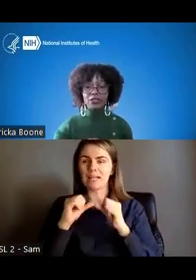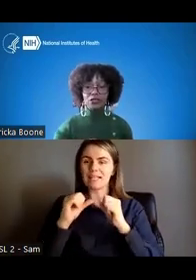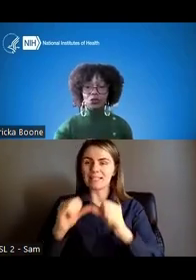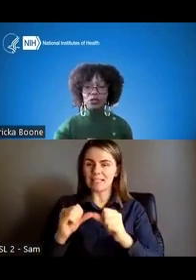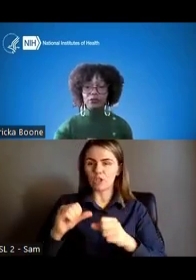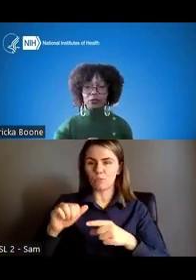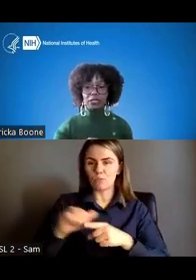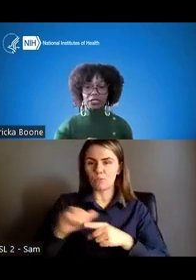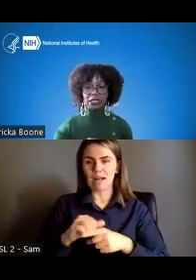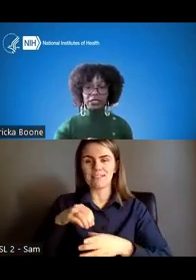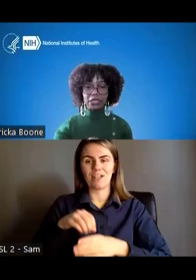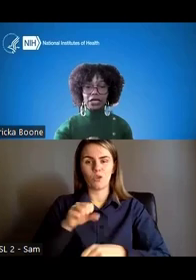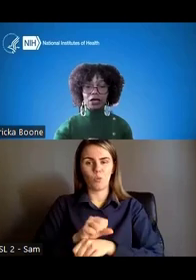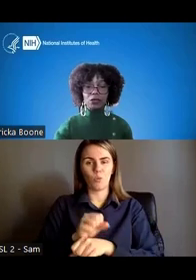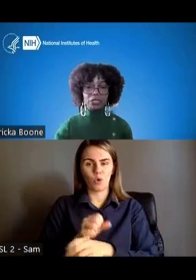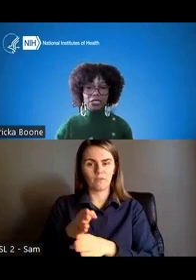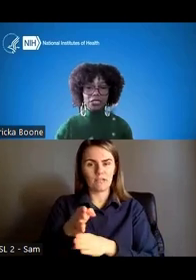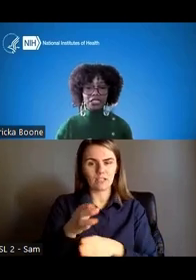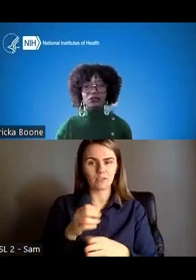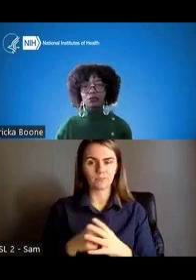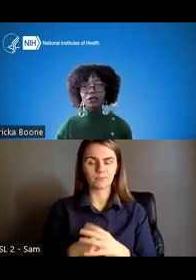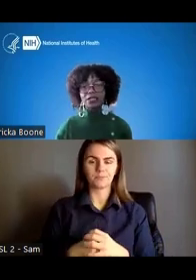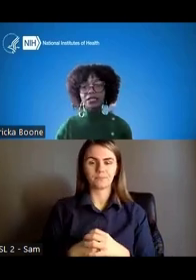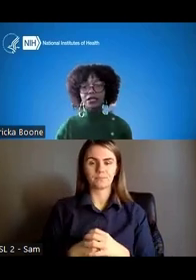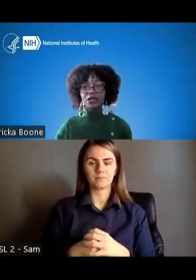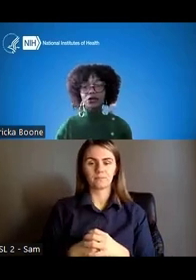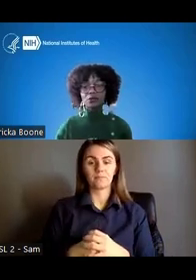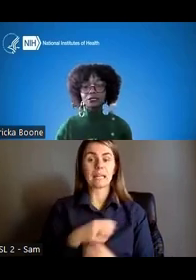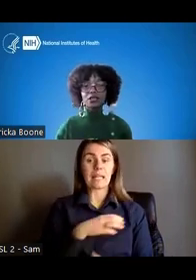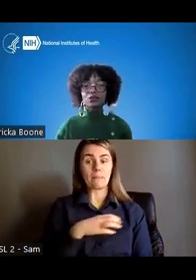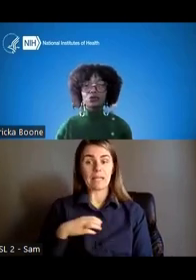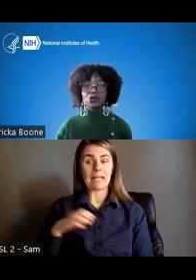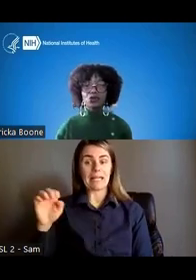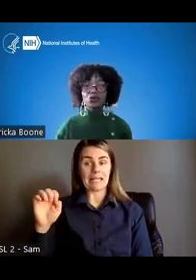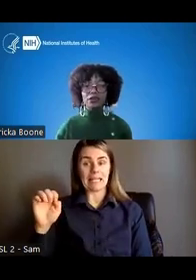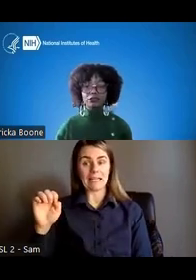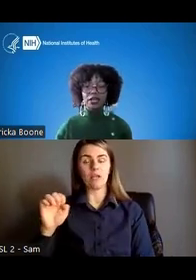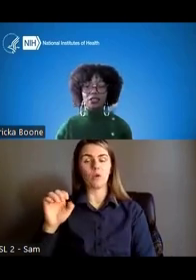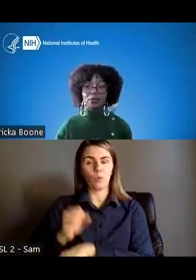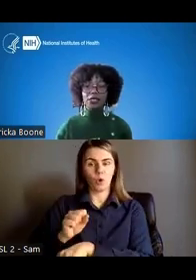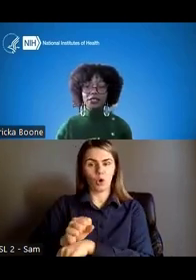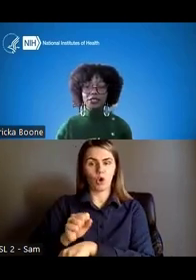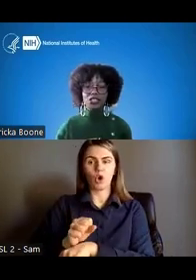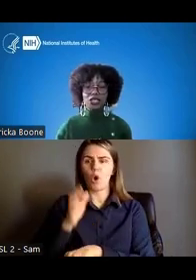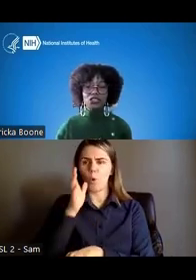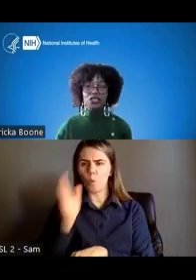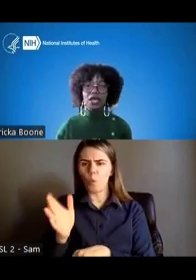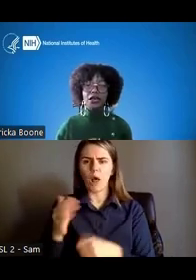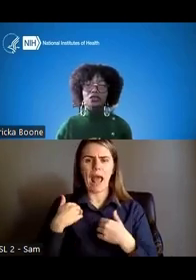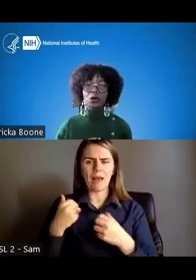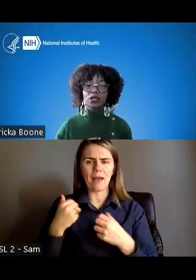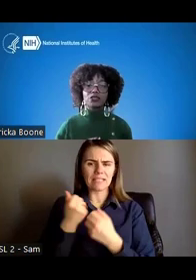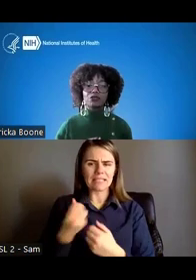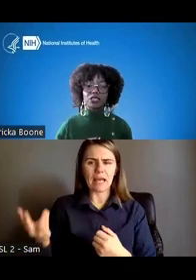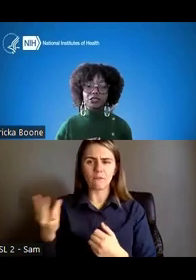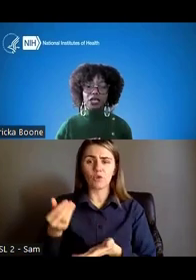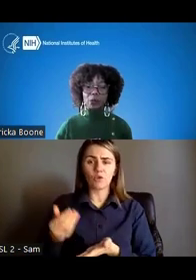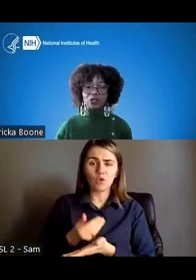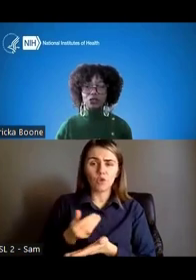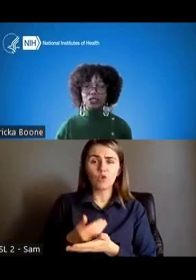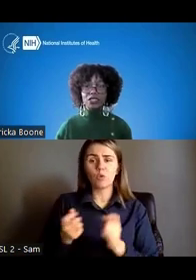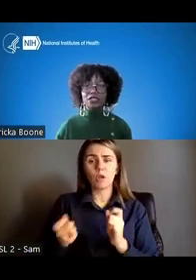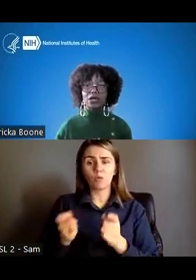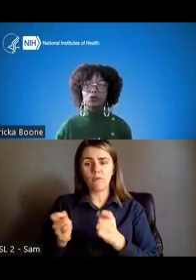So based on the work of Committee E, within the next several months, there are going to be several new and revised policy changes, as well as